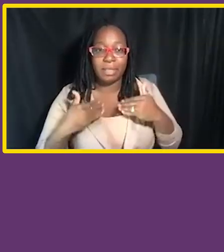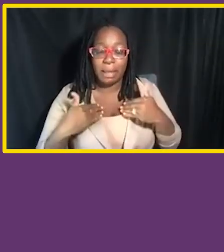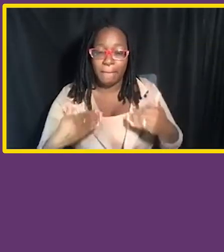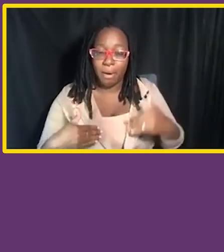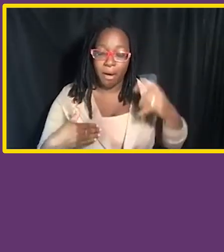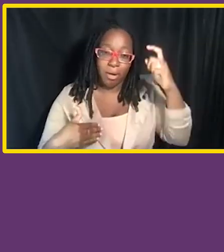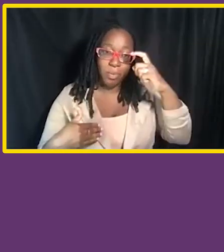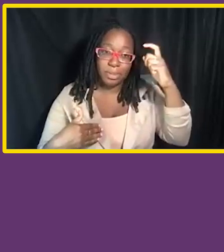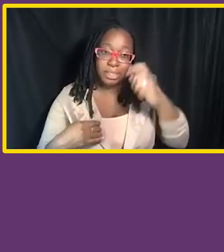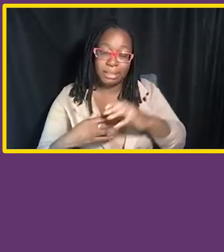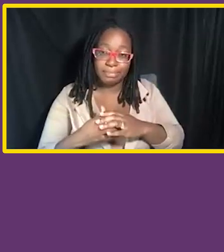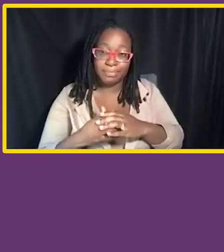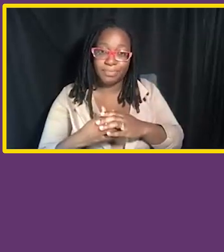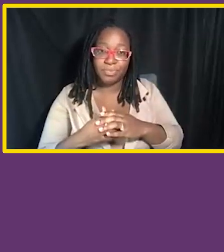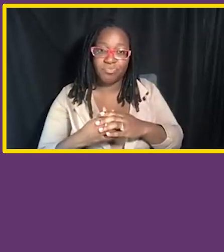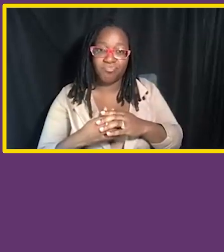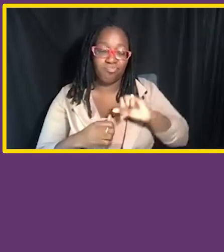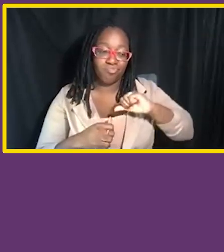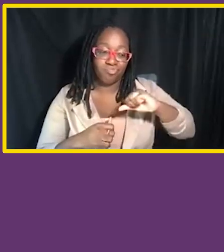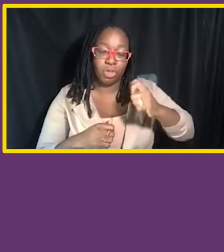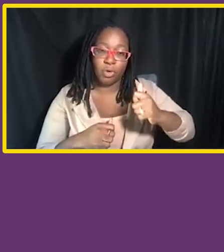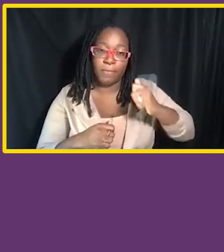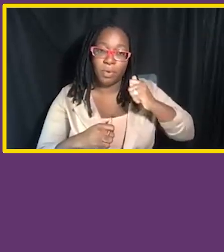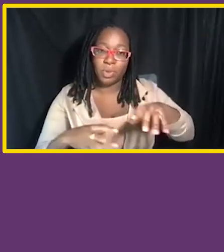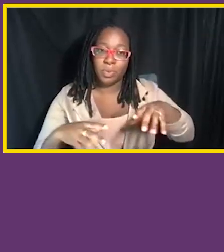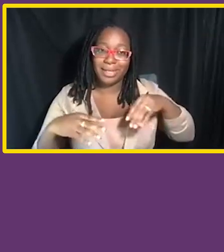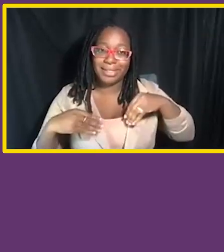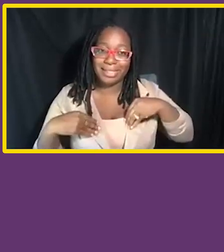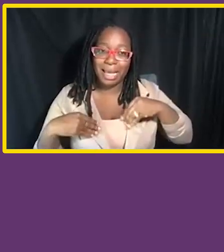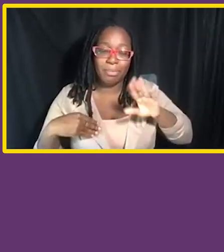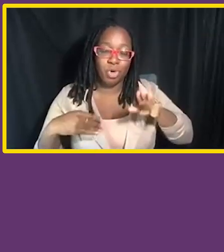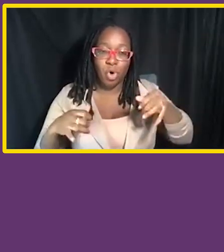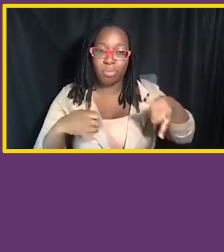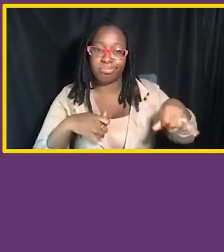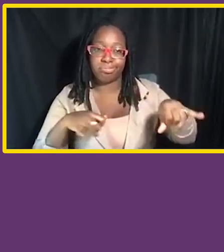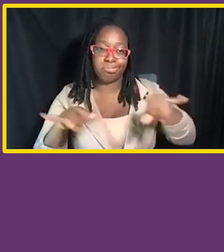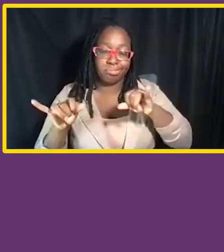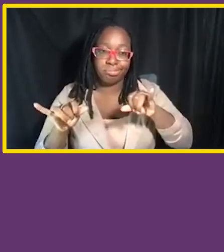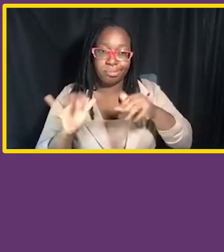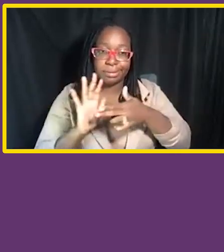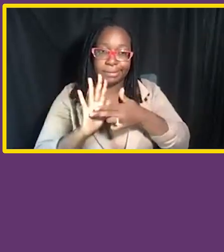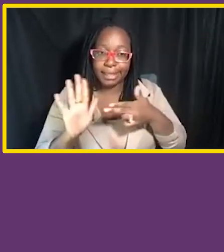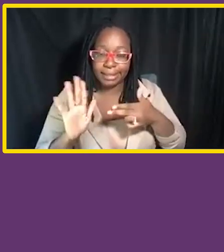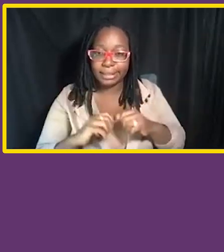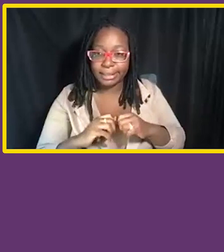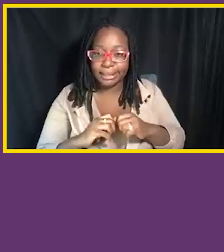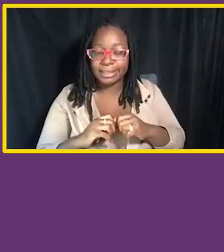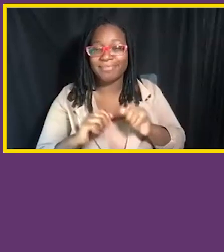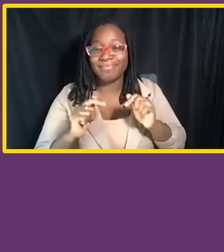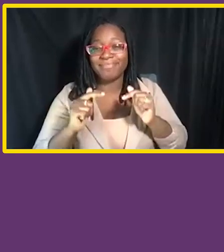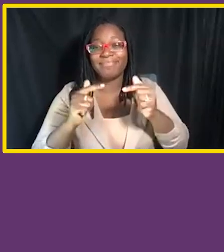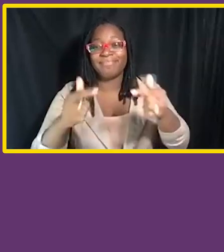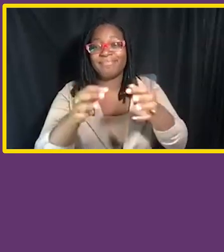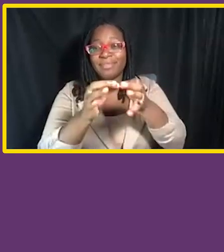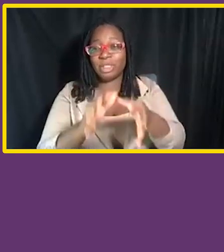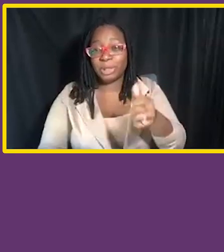refusal to accept the status quo out of survival. It's not a cute in the fad kind